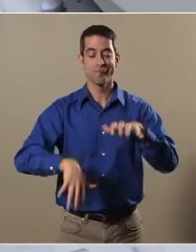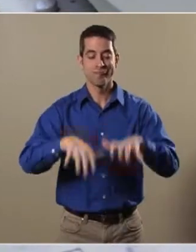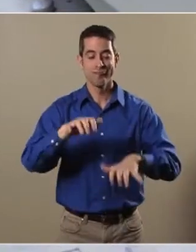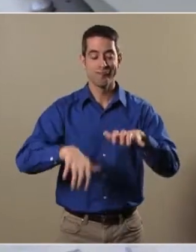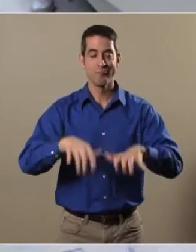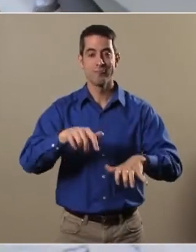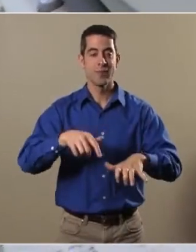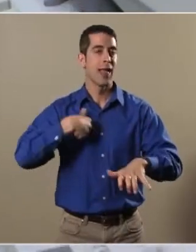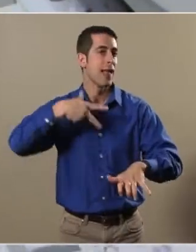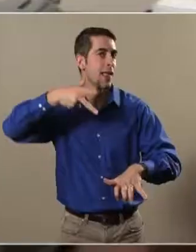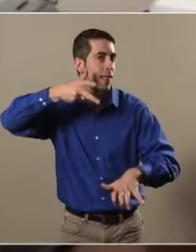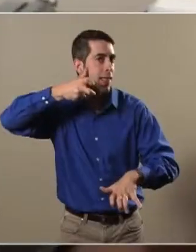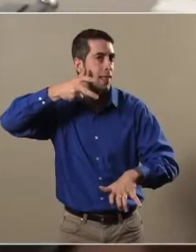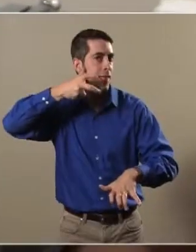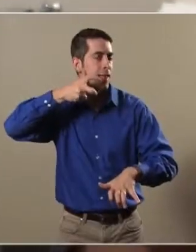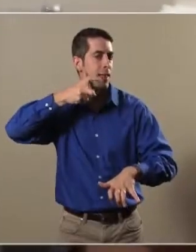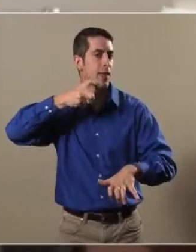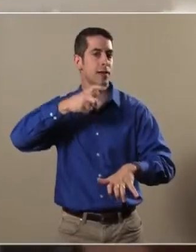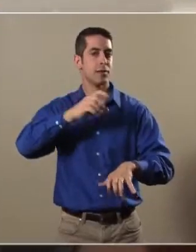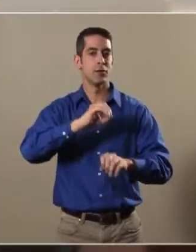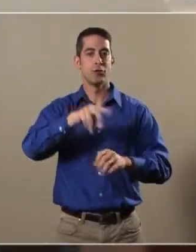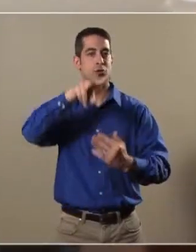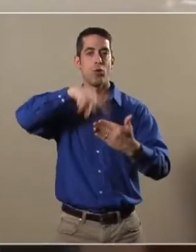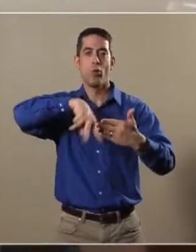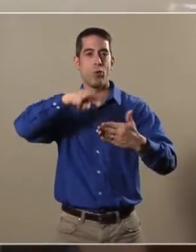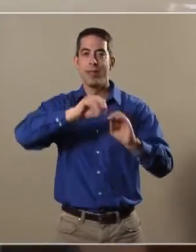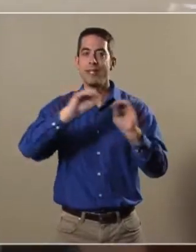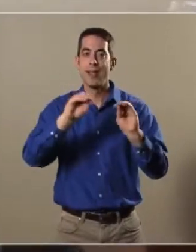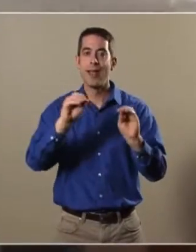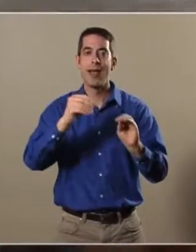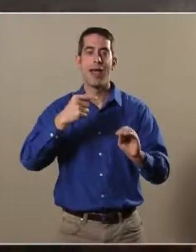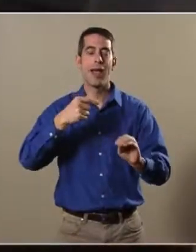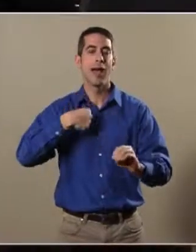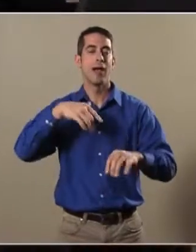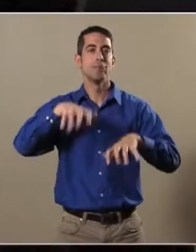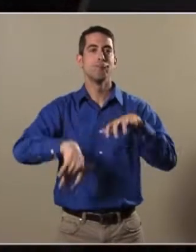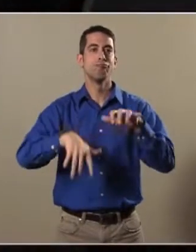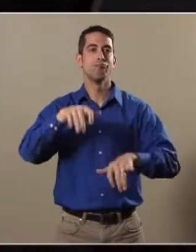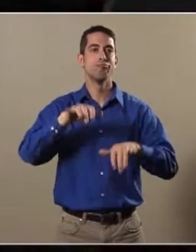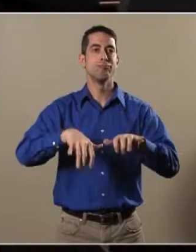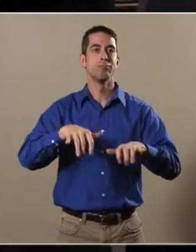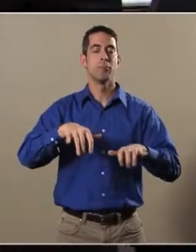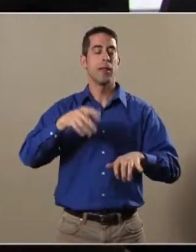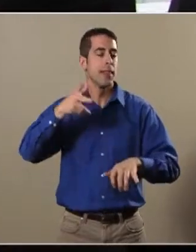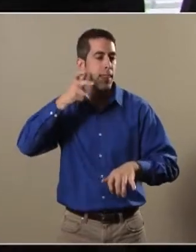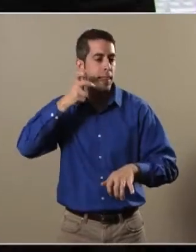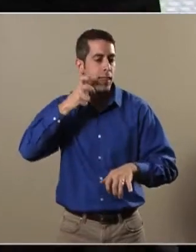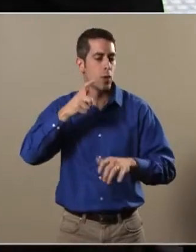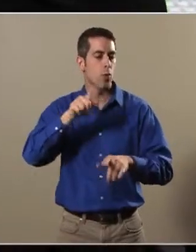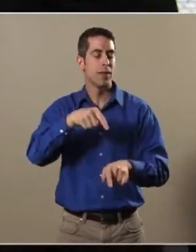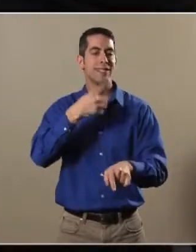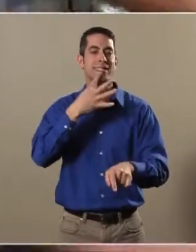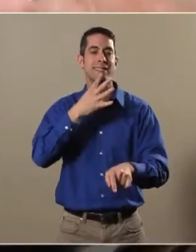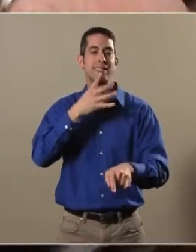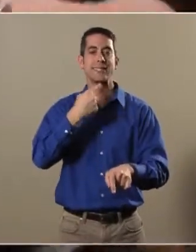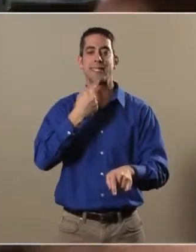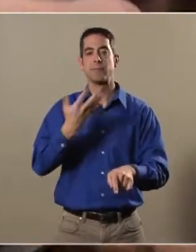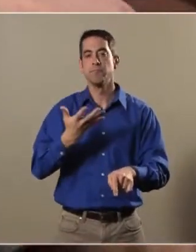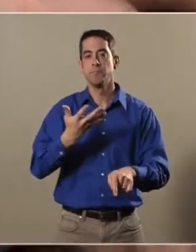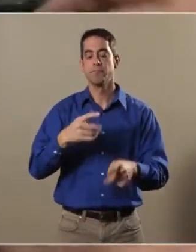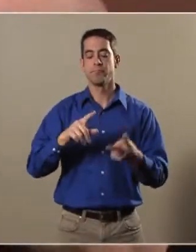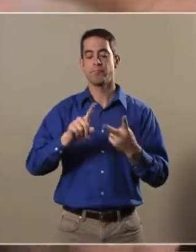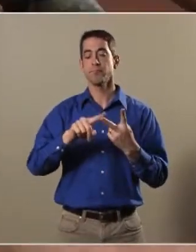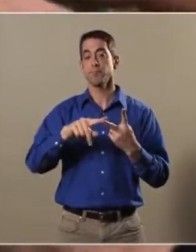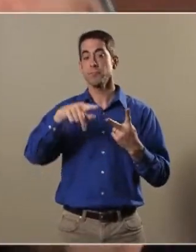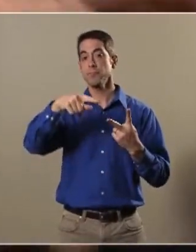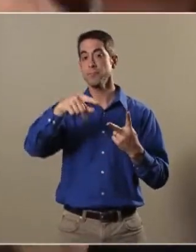using keystrokes, and I'm listening to everything as I type. I use the Perkins Brailler all the time to take notes if